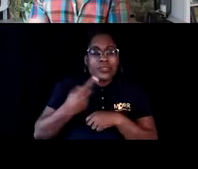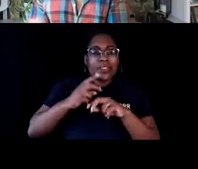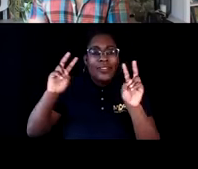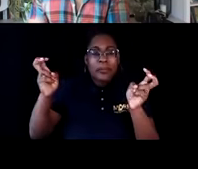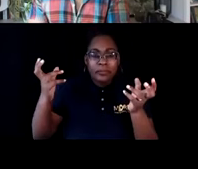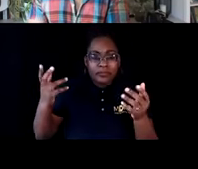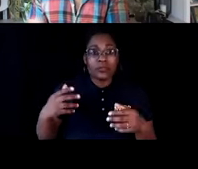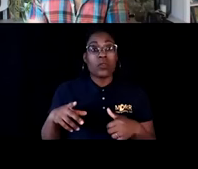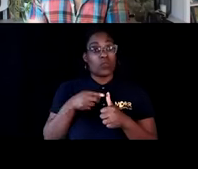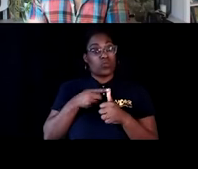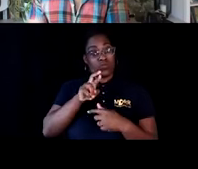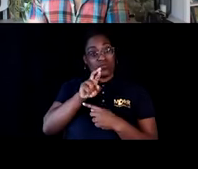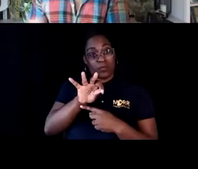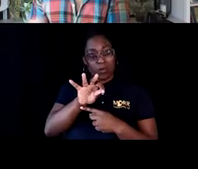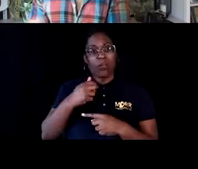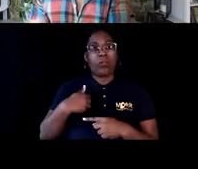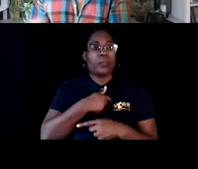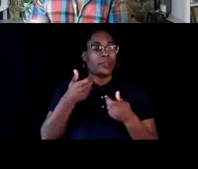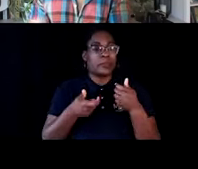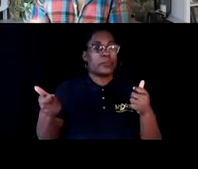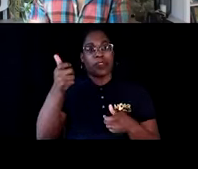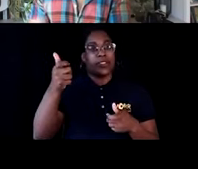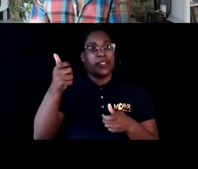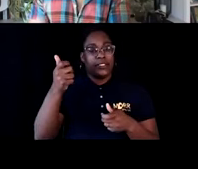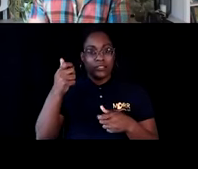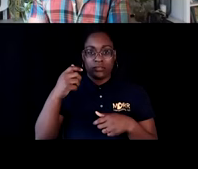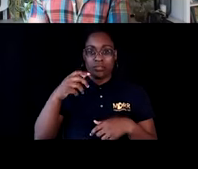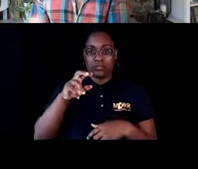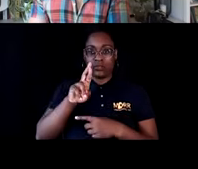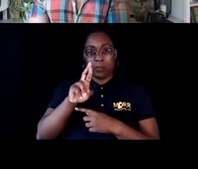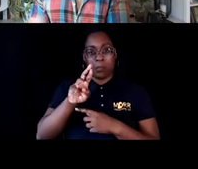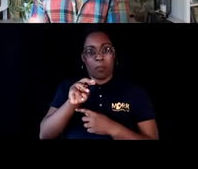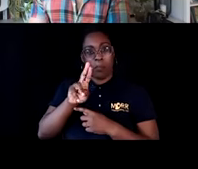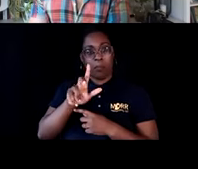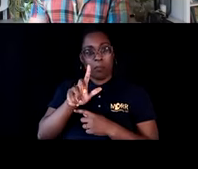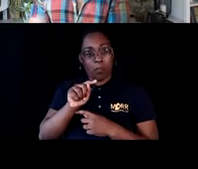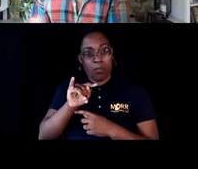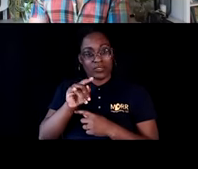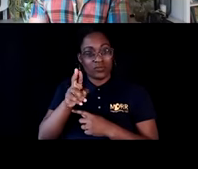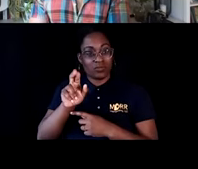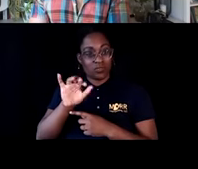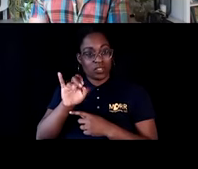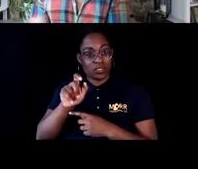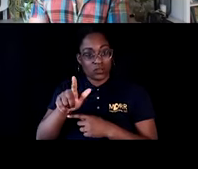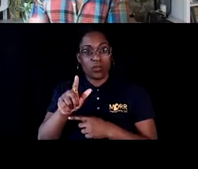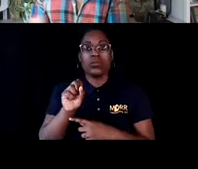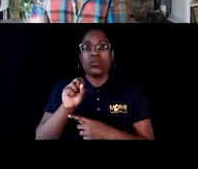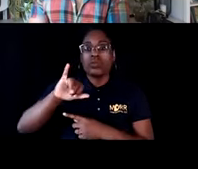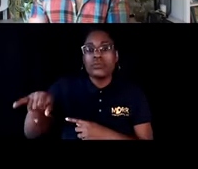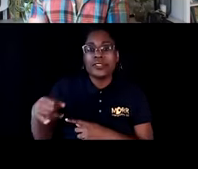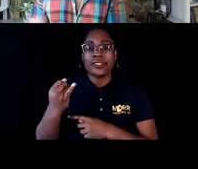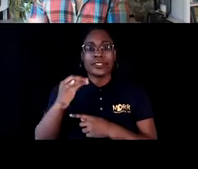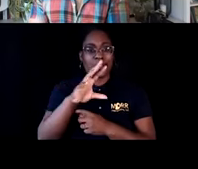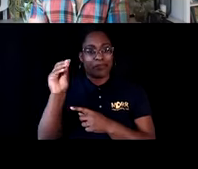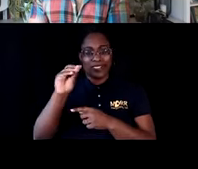are the biggest multiracial racial justice organization in the country. And you can see some of our projects on the screen